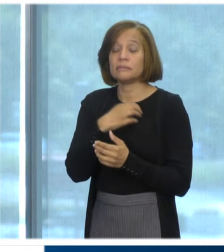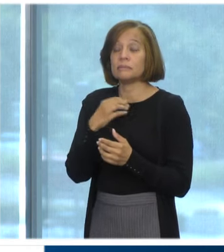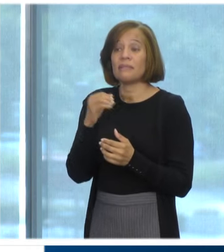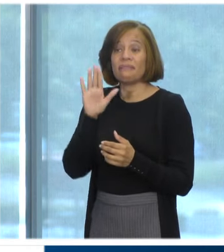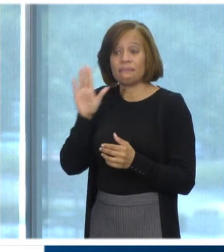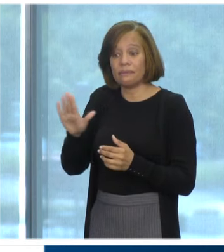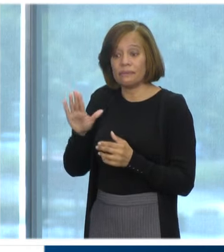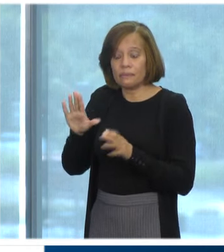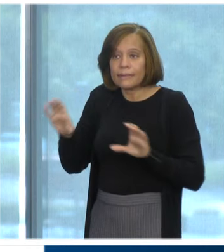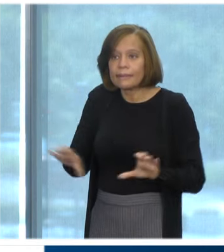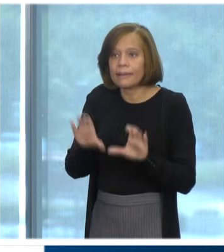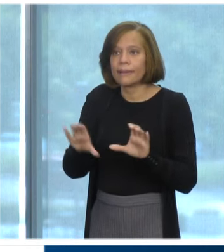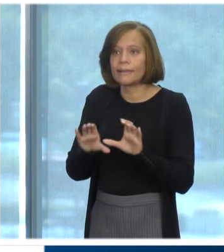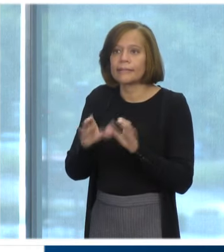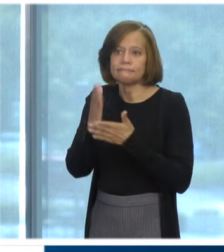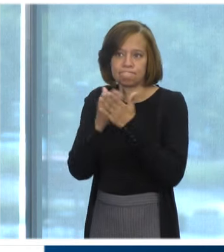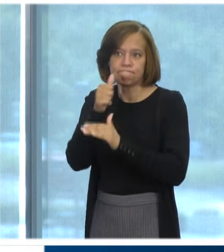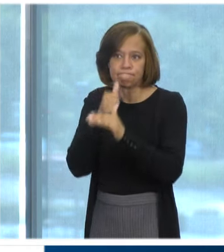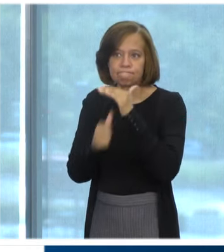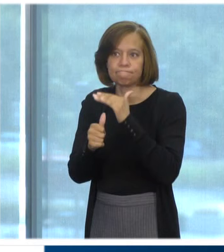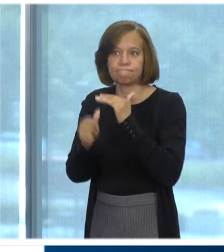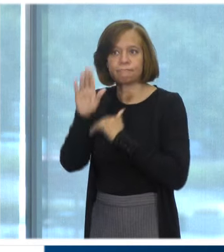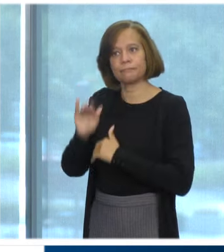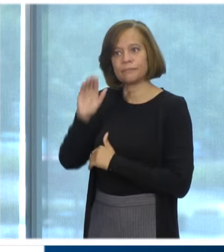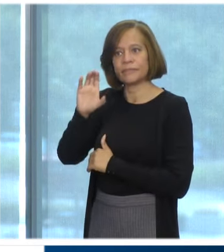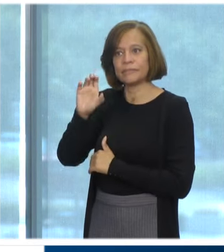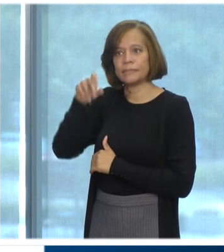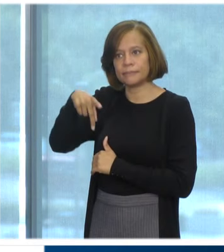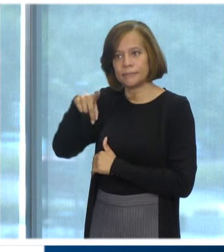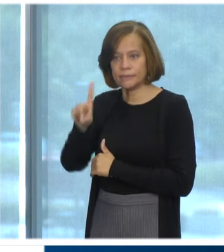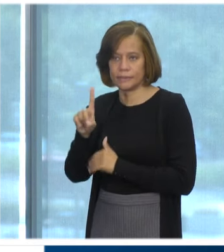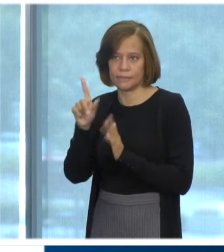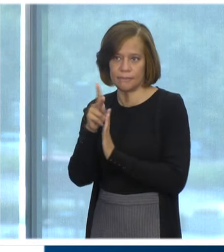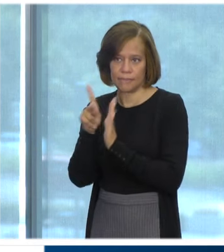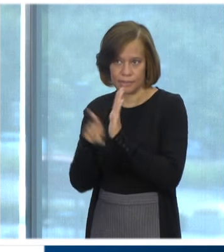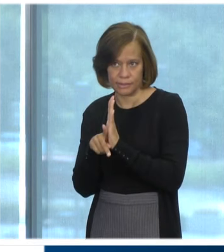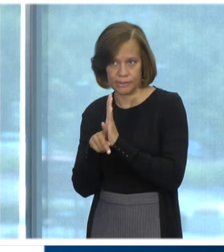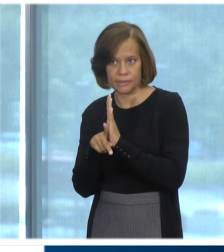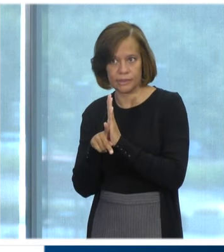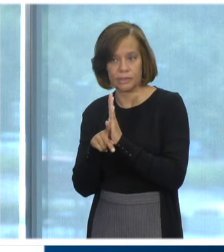options, by virtue of CPD's policy, are limited to